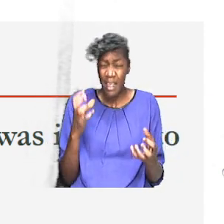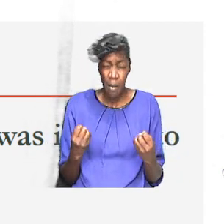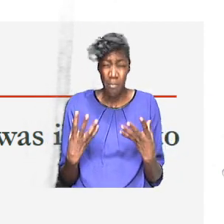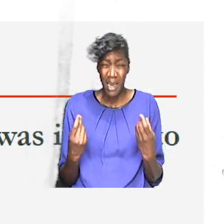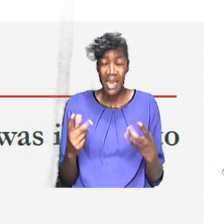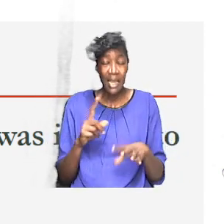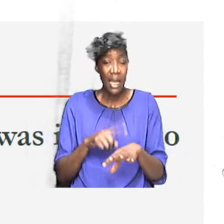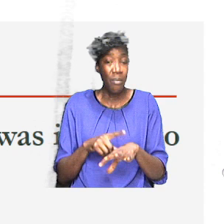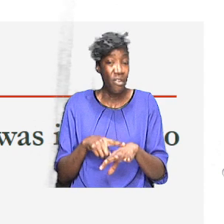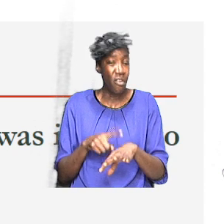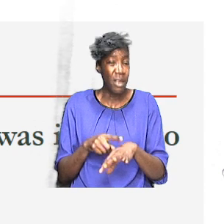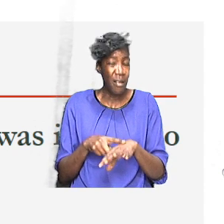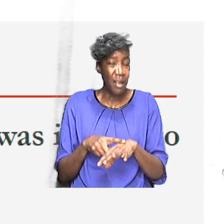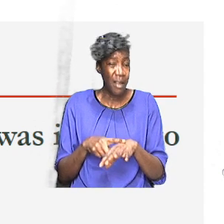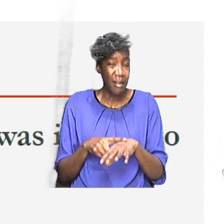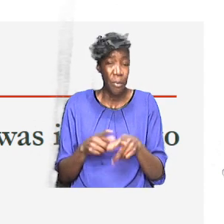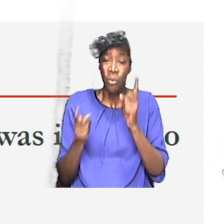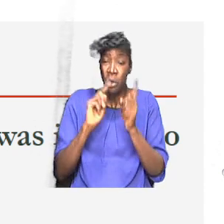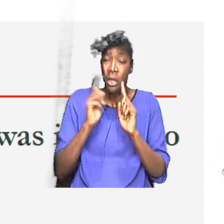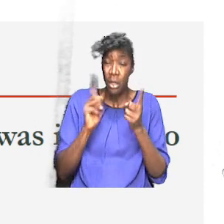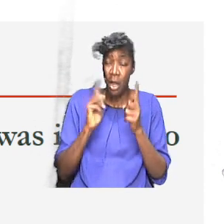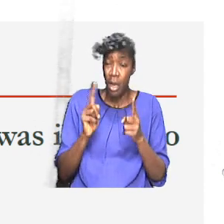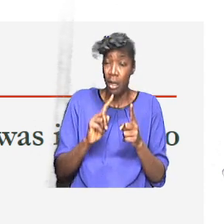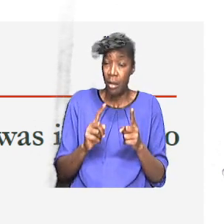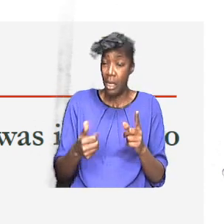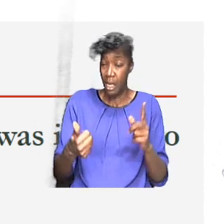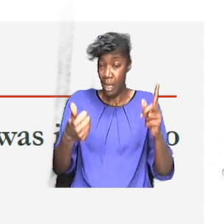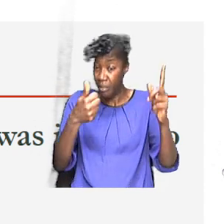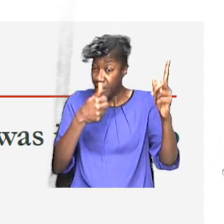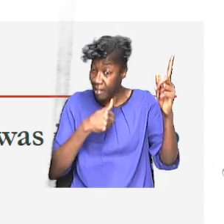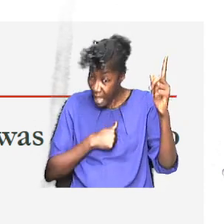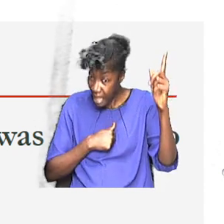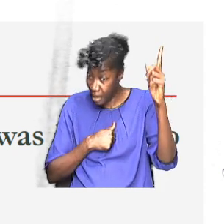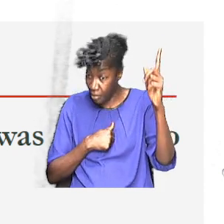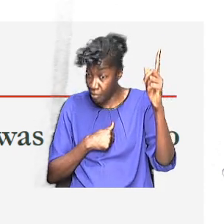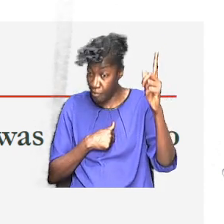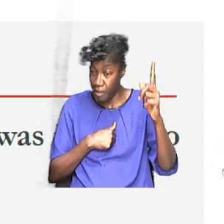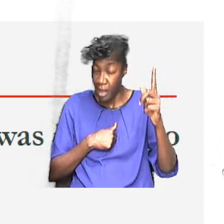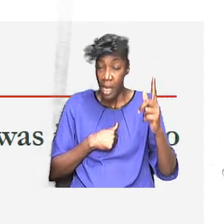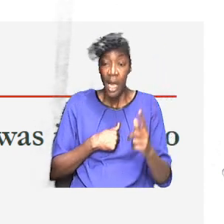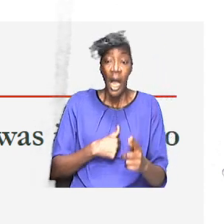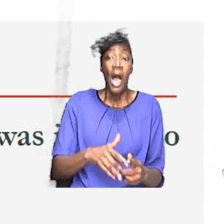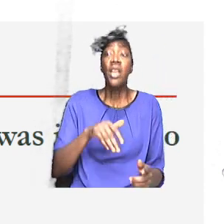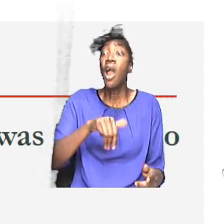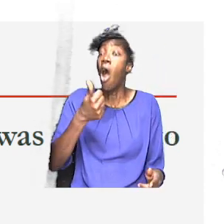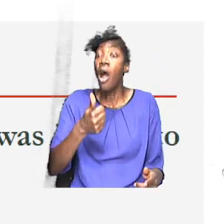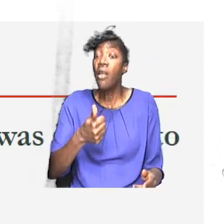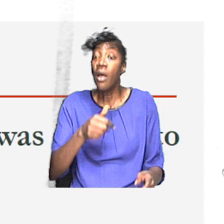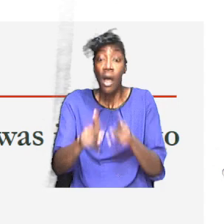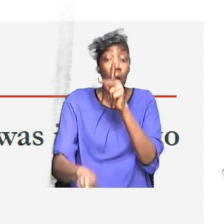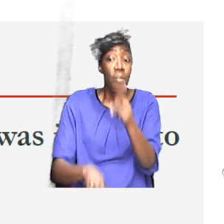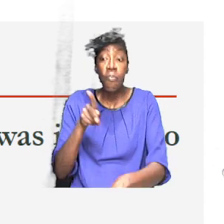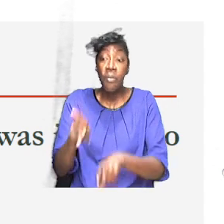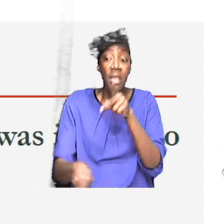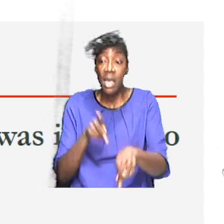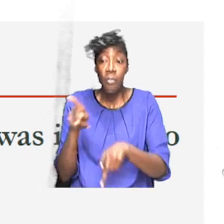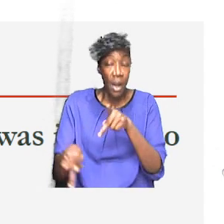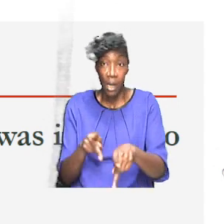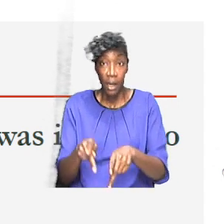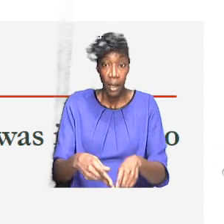where Jesus had contention between himself and the Pharisees. But the scripture clearly said that a